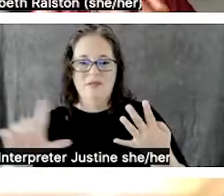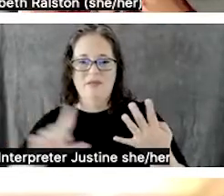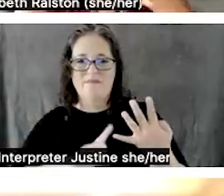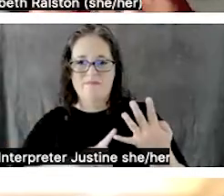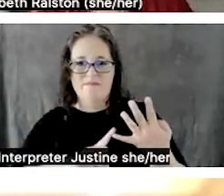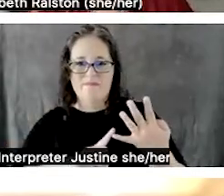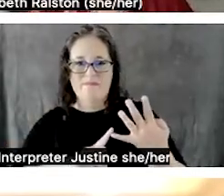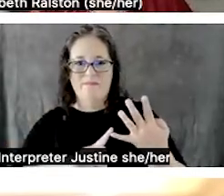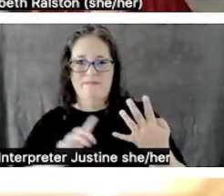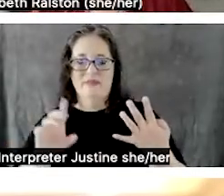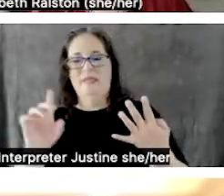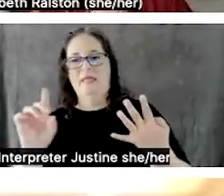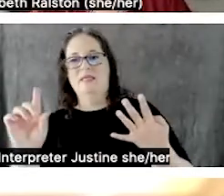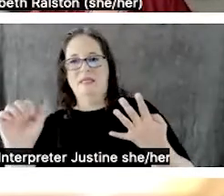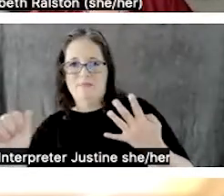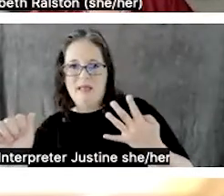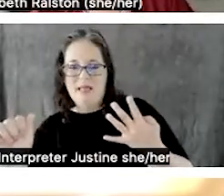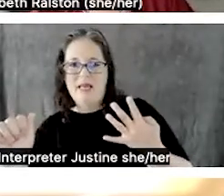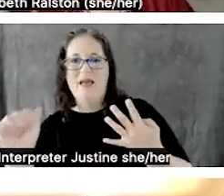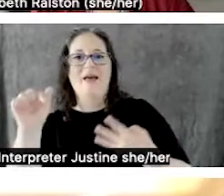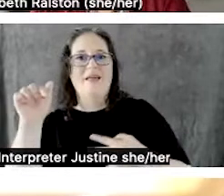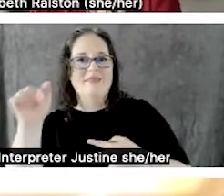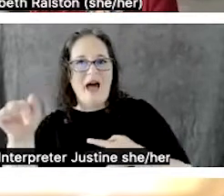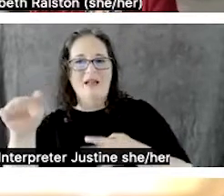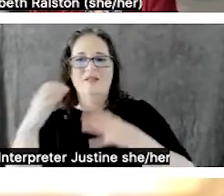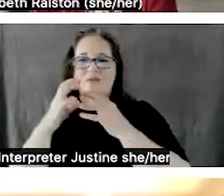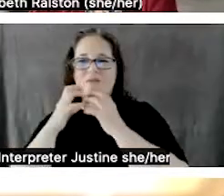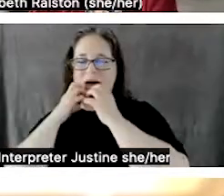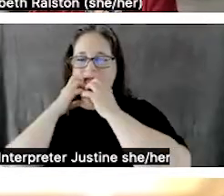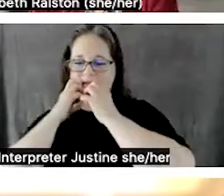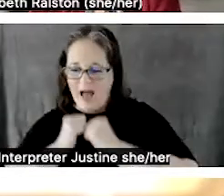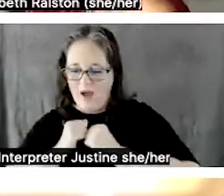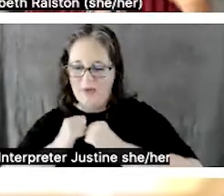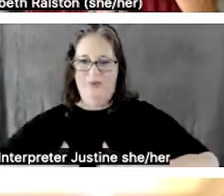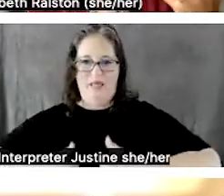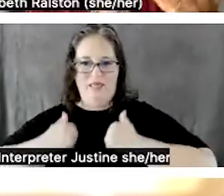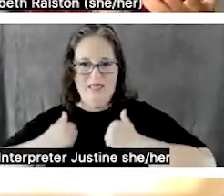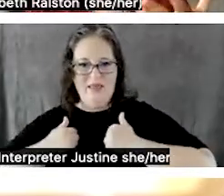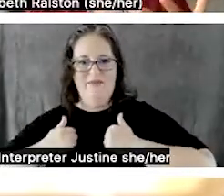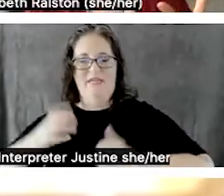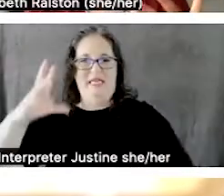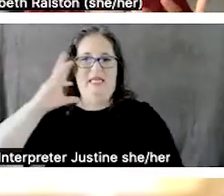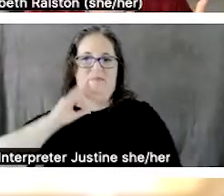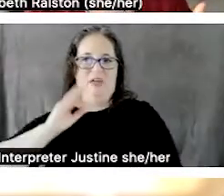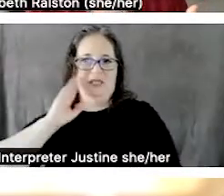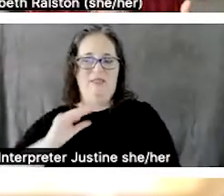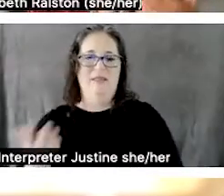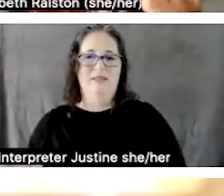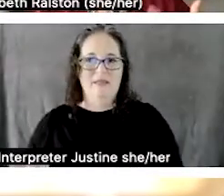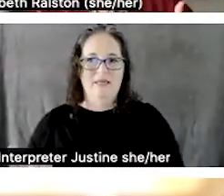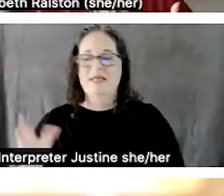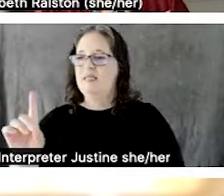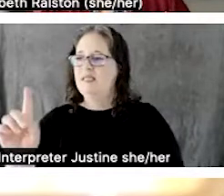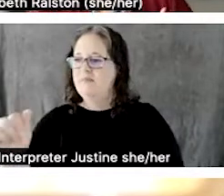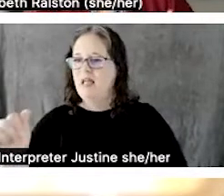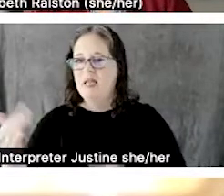disability is a valued lived experience. So there's the term disability justice.